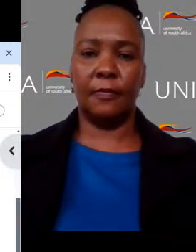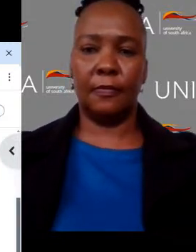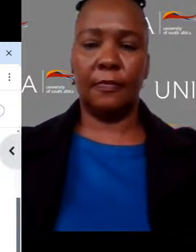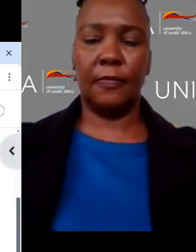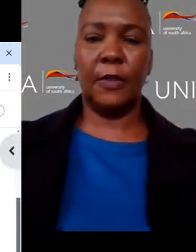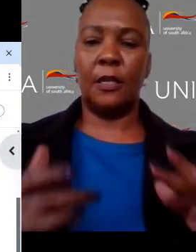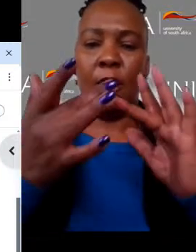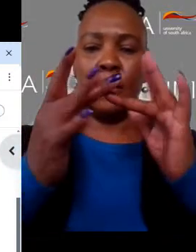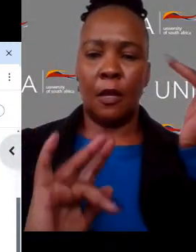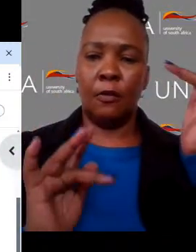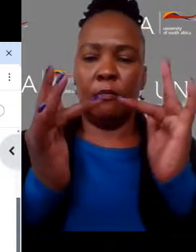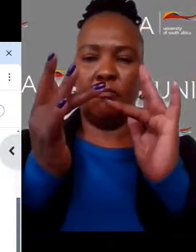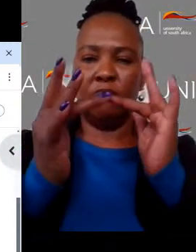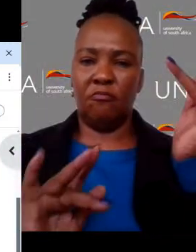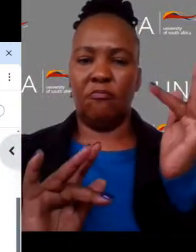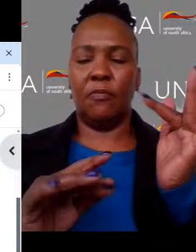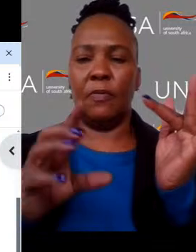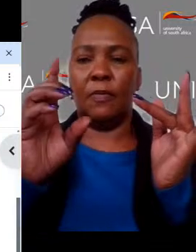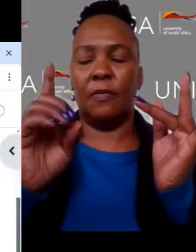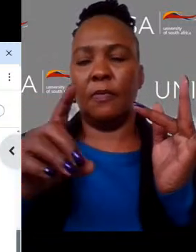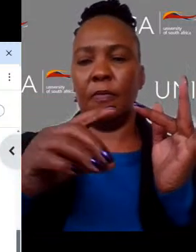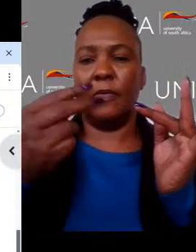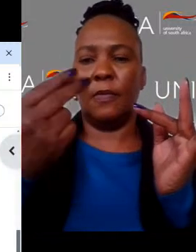connectivity. Should I rather take over?